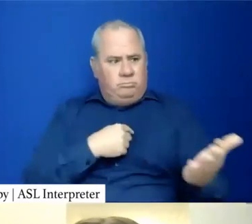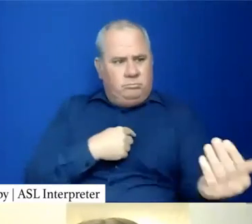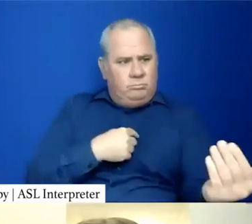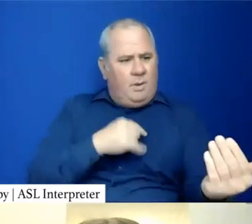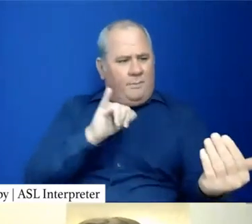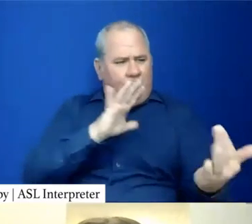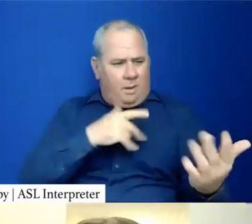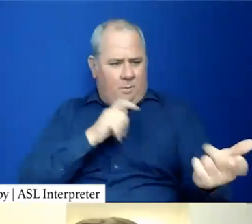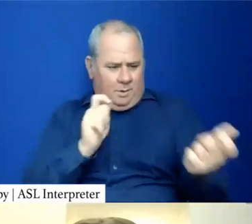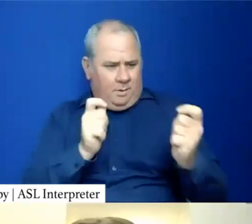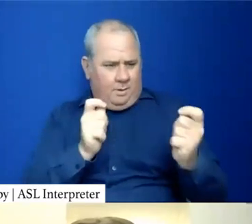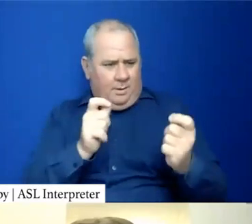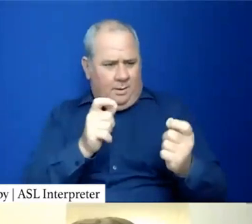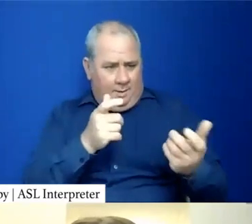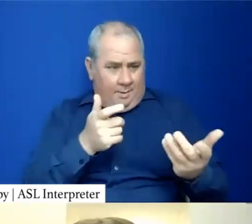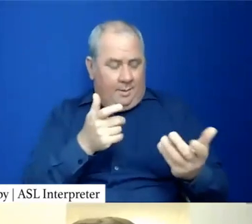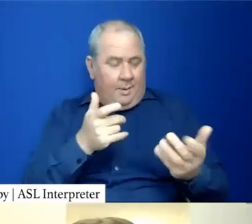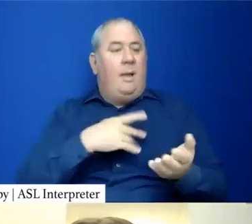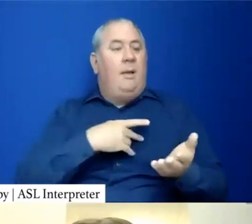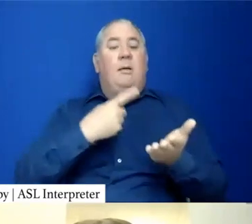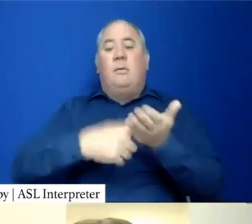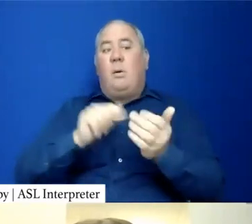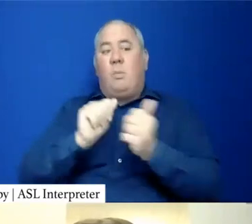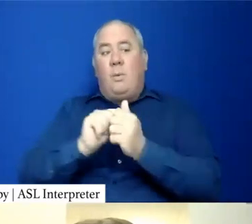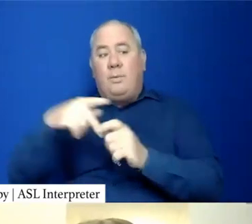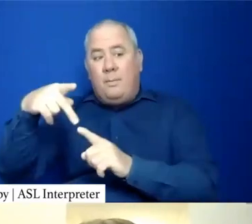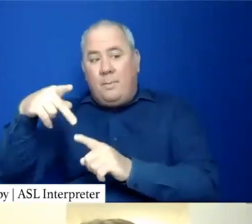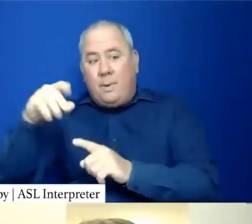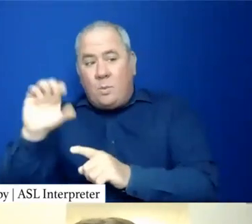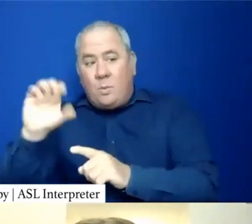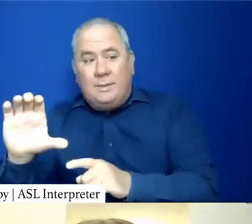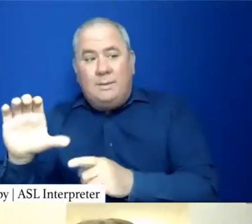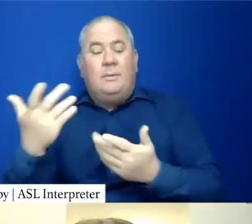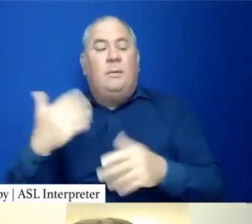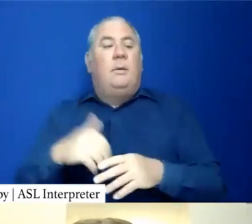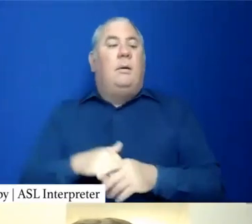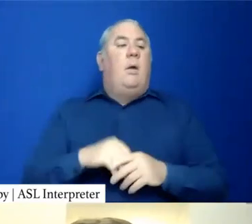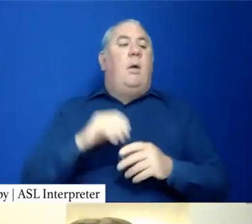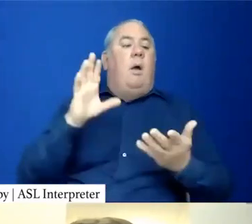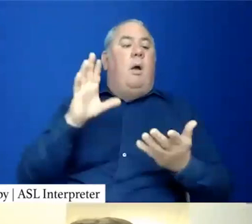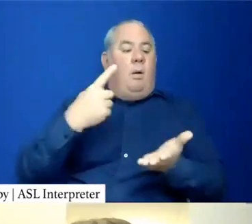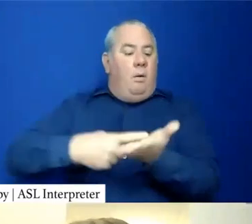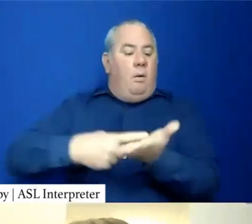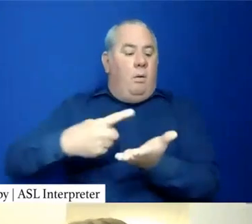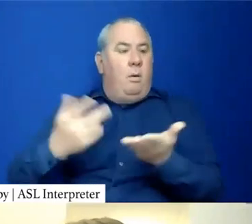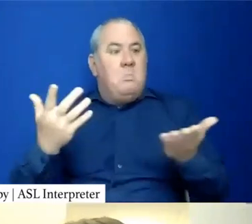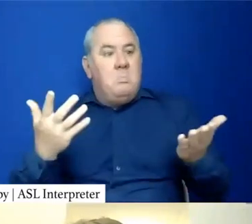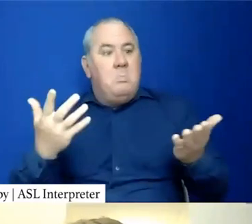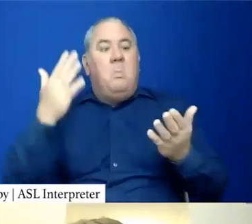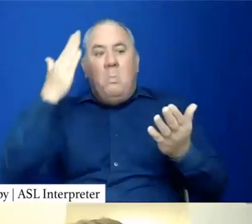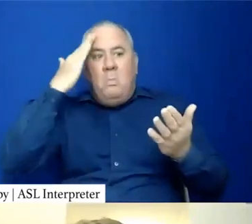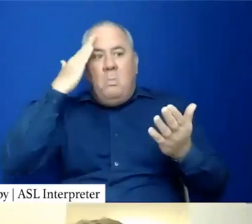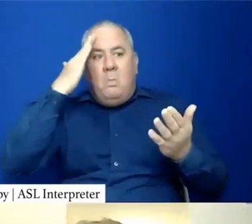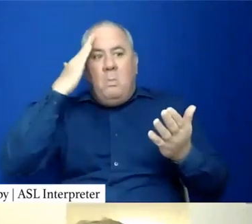I can talk to people of color and not know what I'm talking about and see what ideas come out of that lack